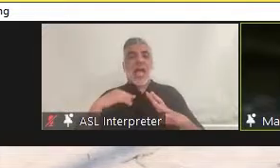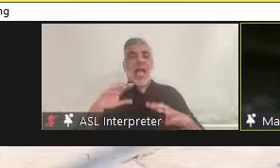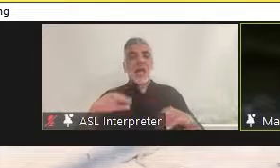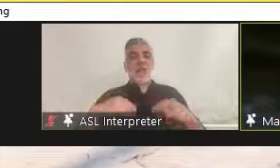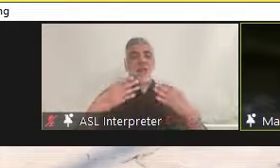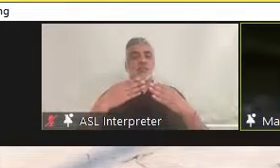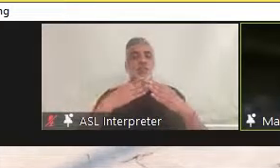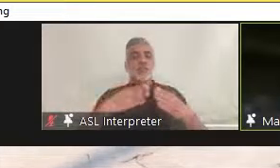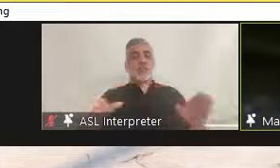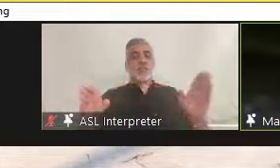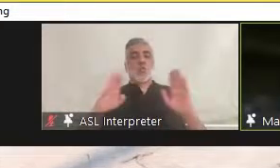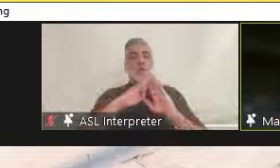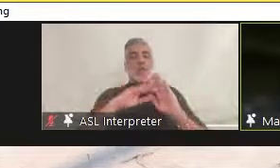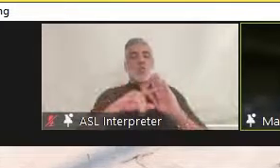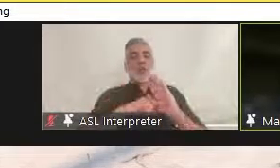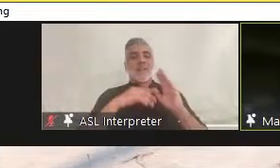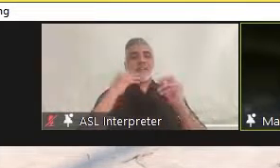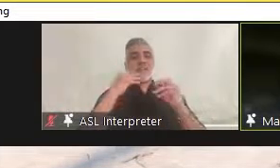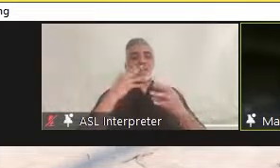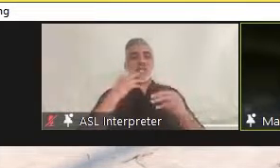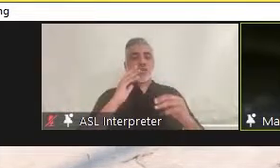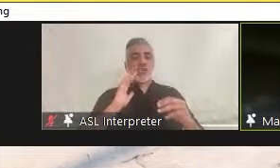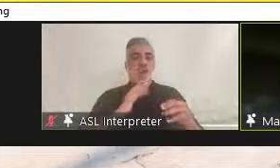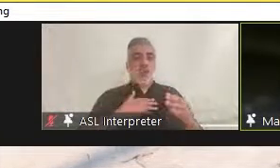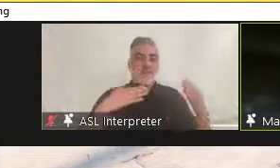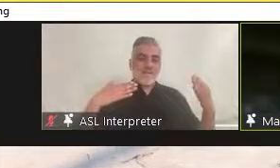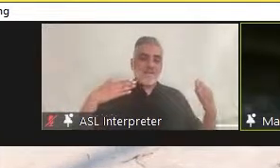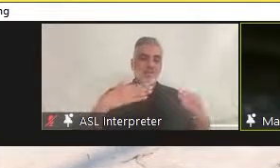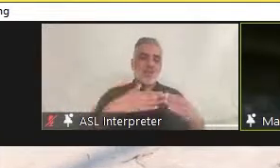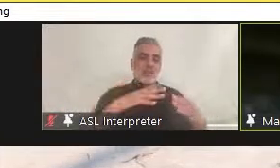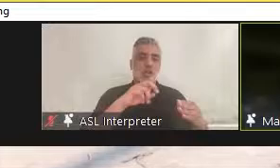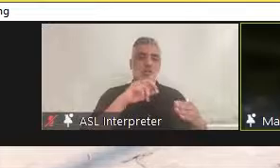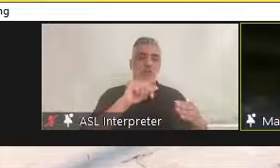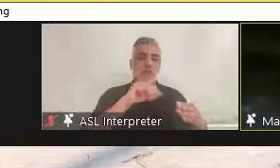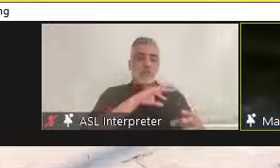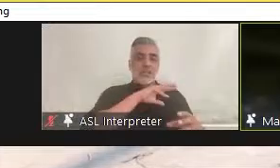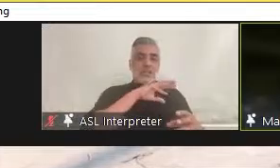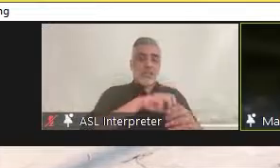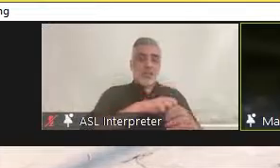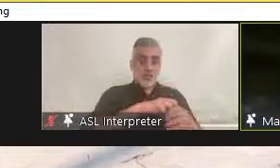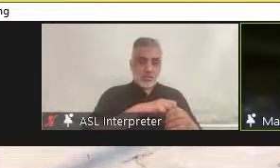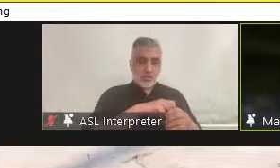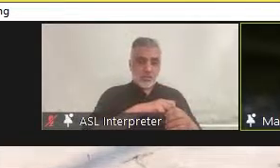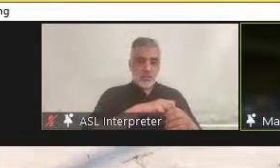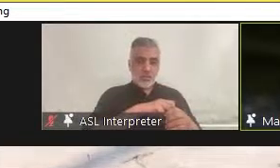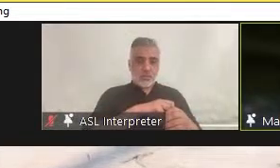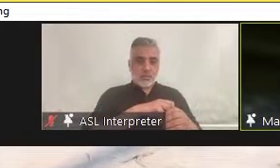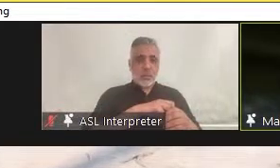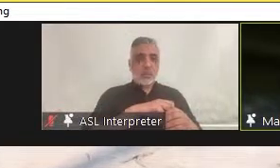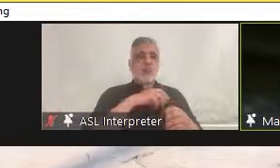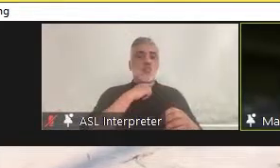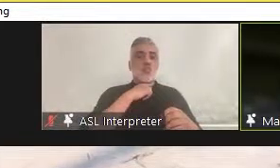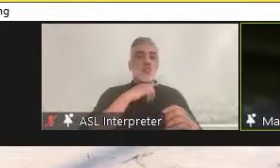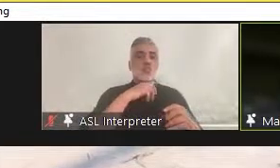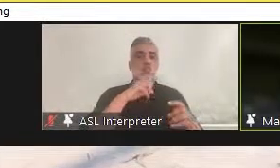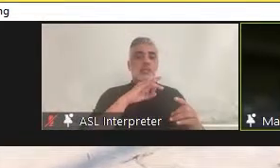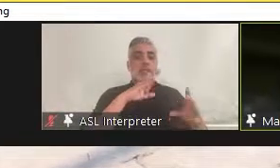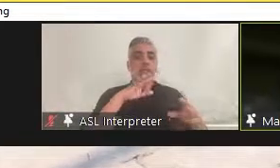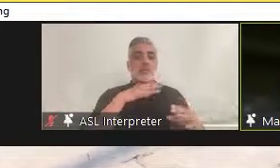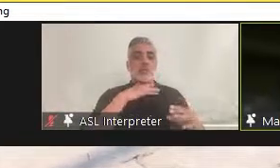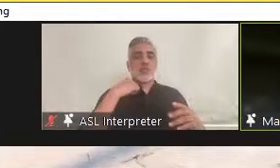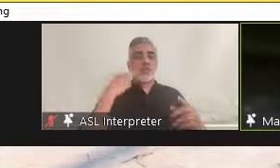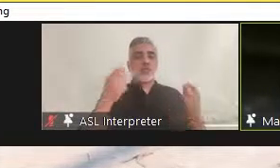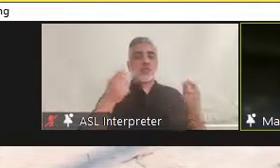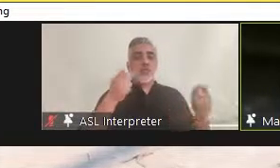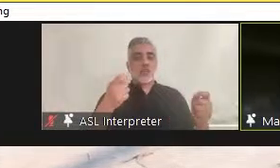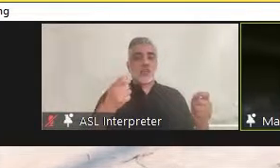general background information on our focus on disability inclusive disaster risk management, DRM, and on the